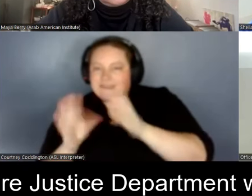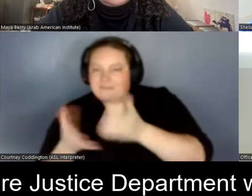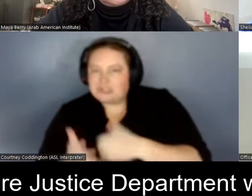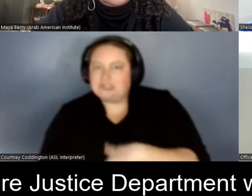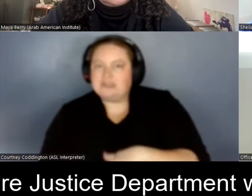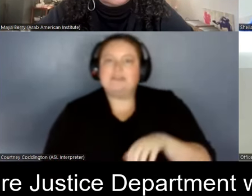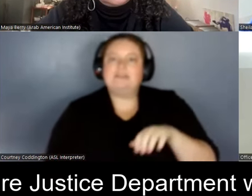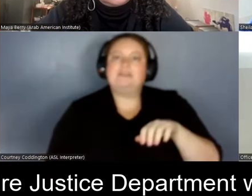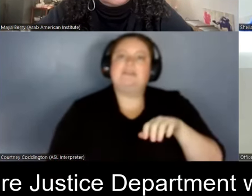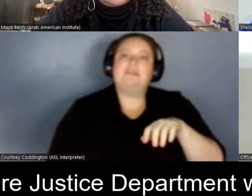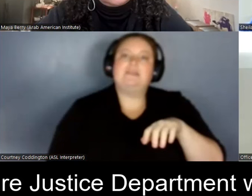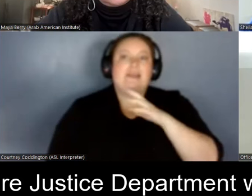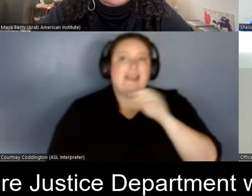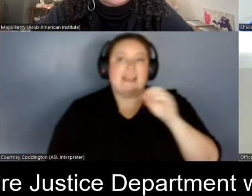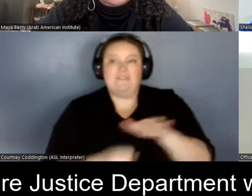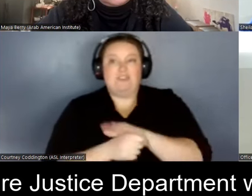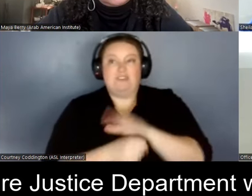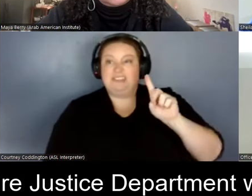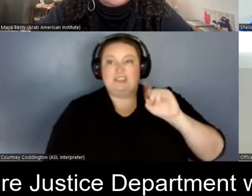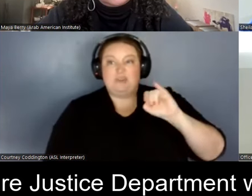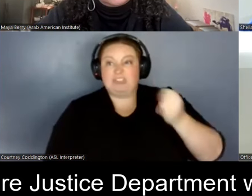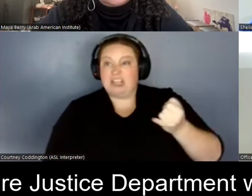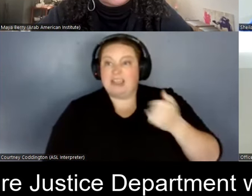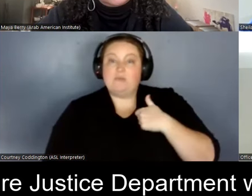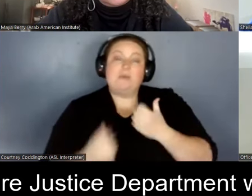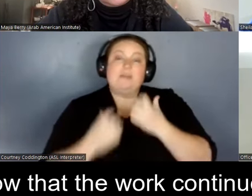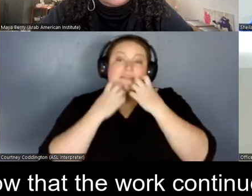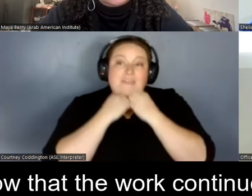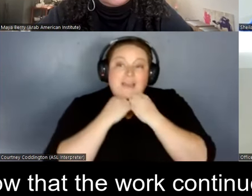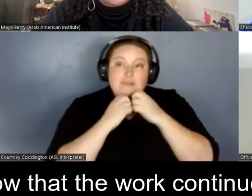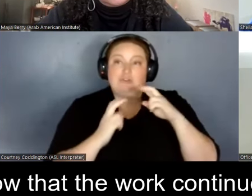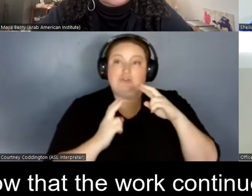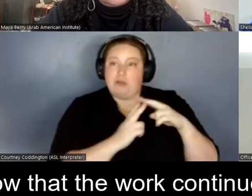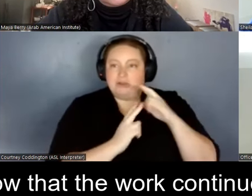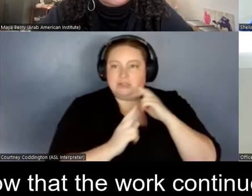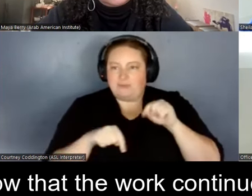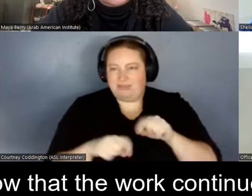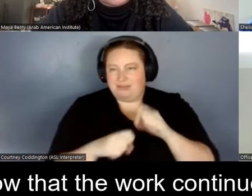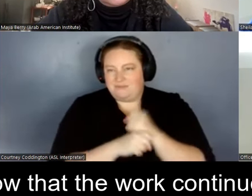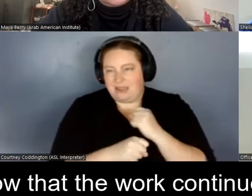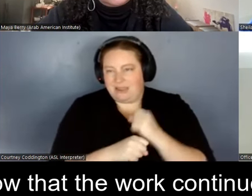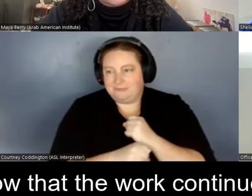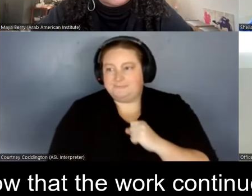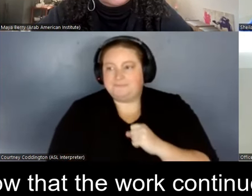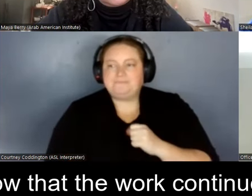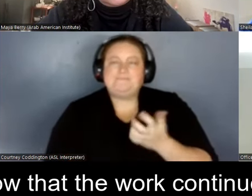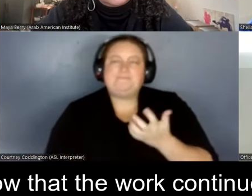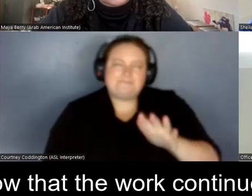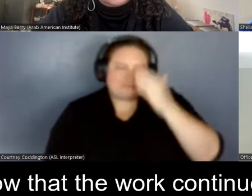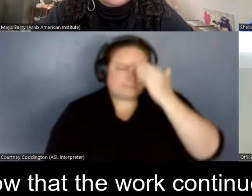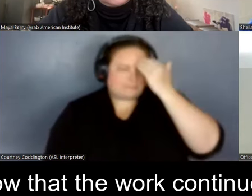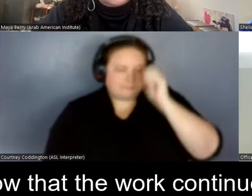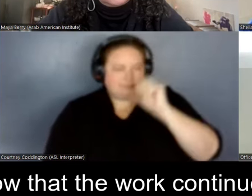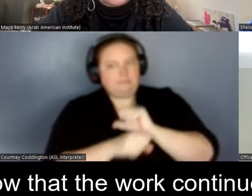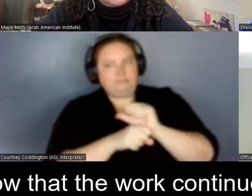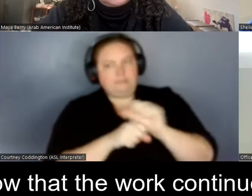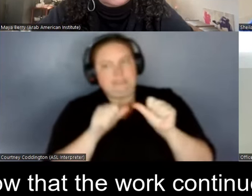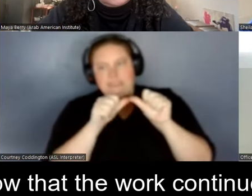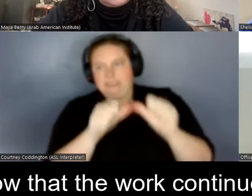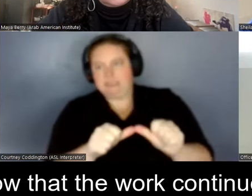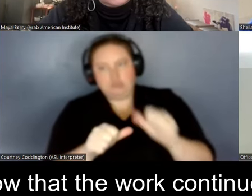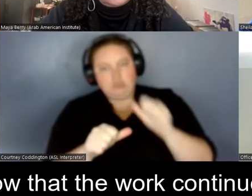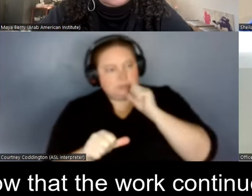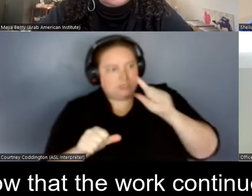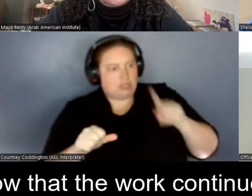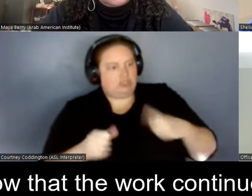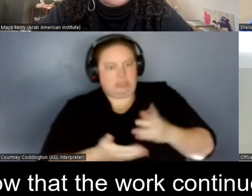entire Justice Department with valued partners in this fight. And we know that the work continues beyond this